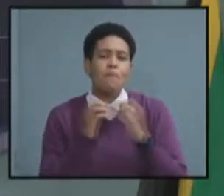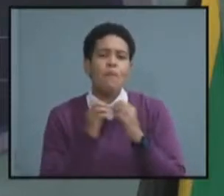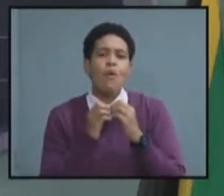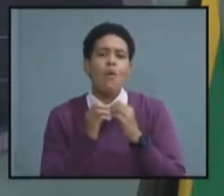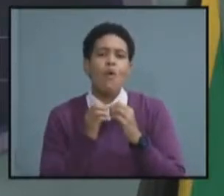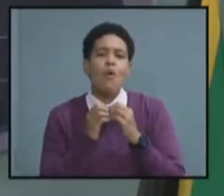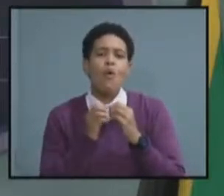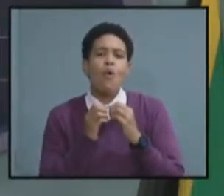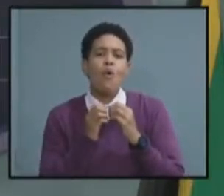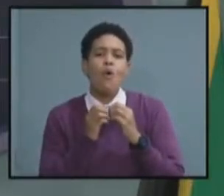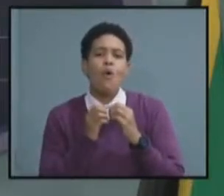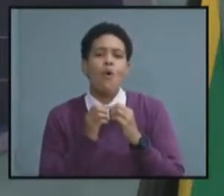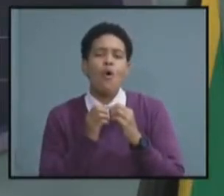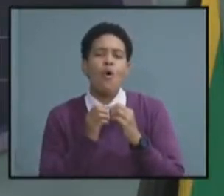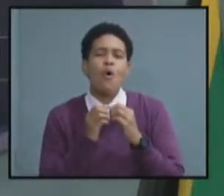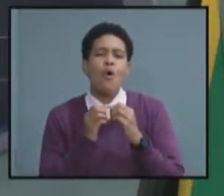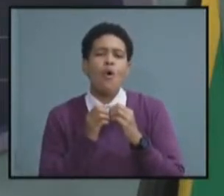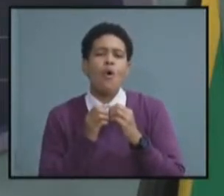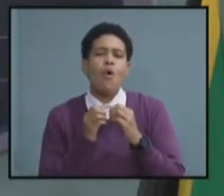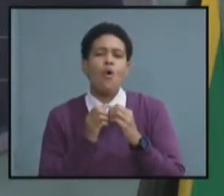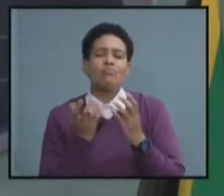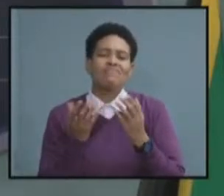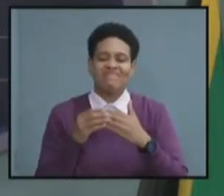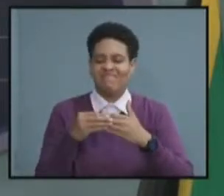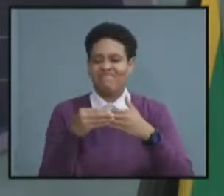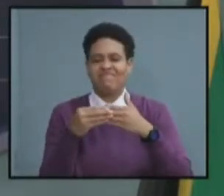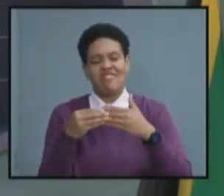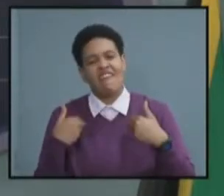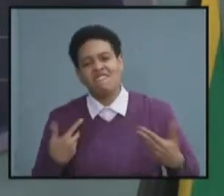more space, as it were,